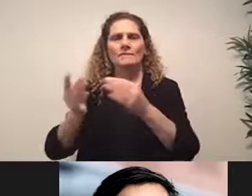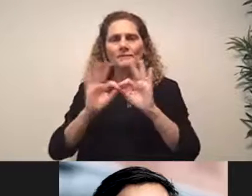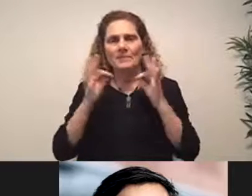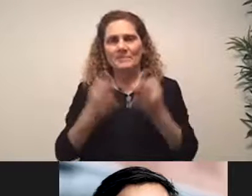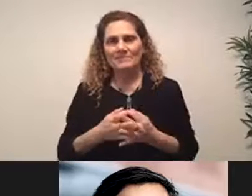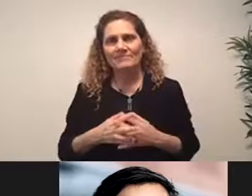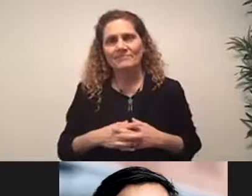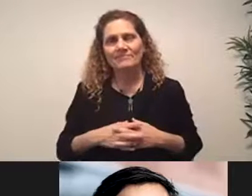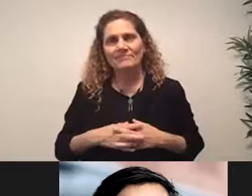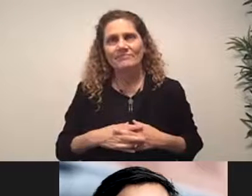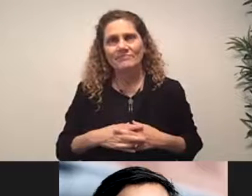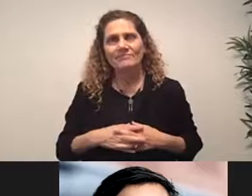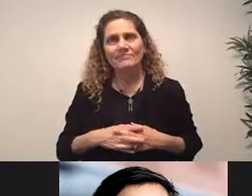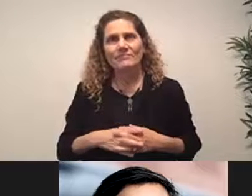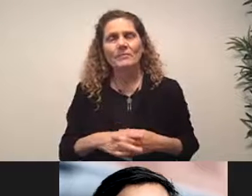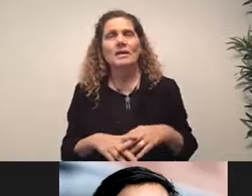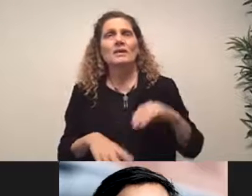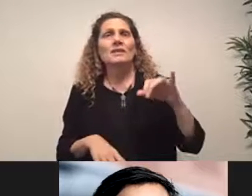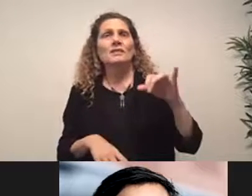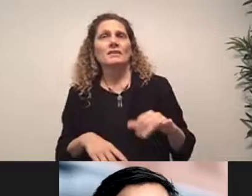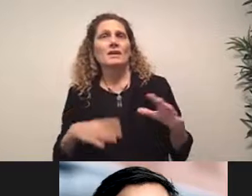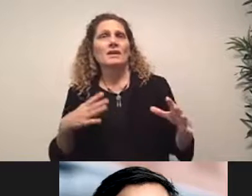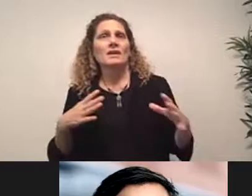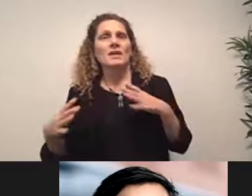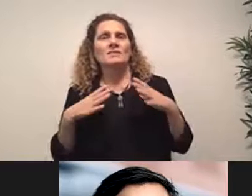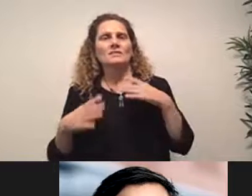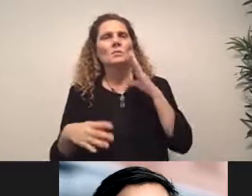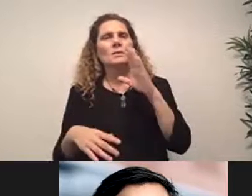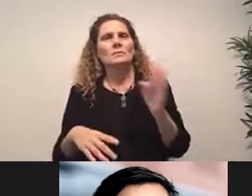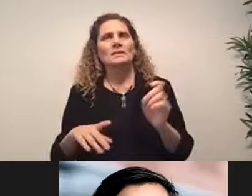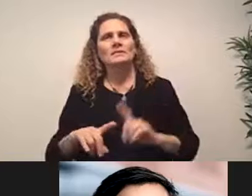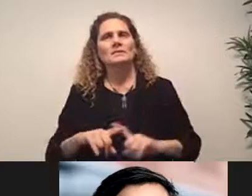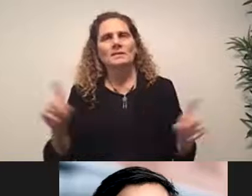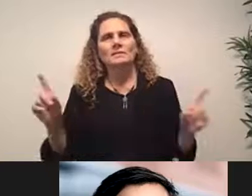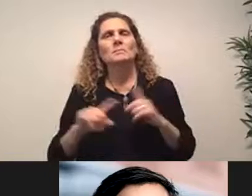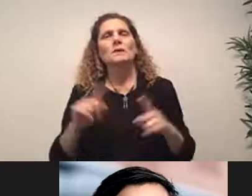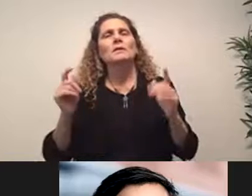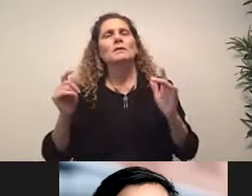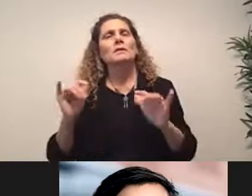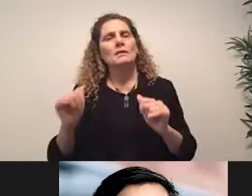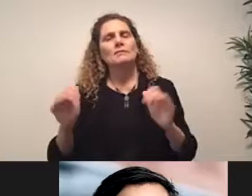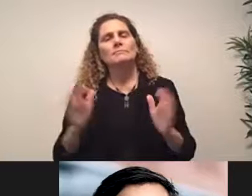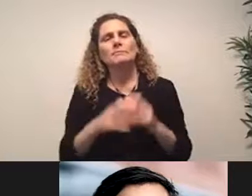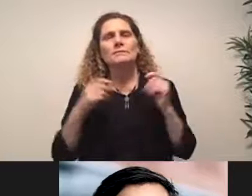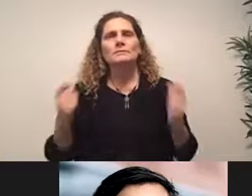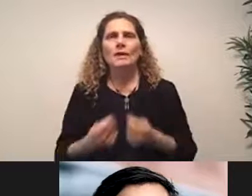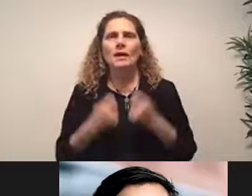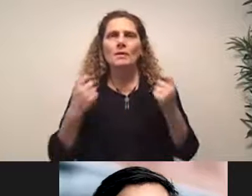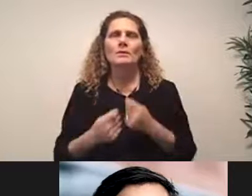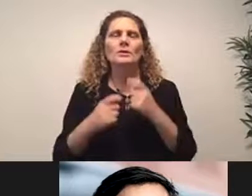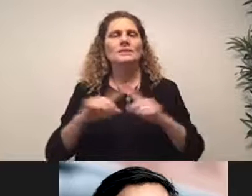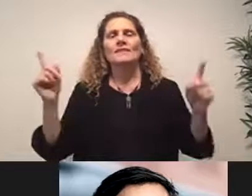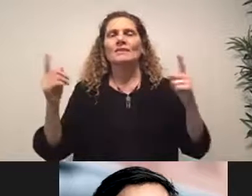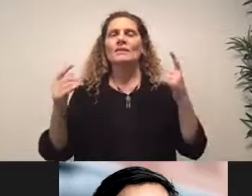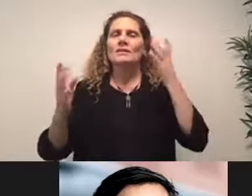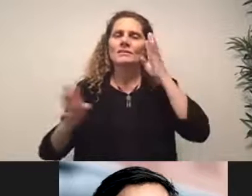be different than others in the past, but we can continue to celebrate in new and different ways with friends and family, knowing